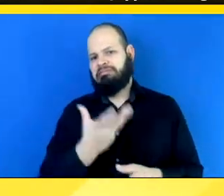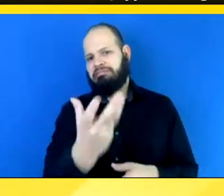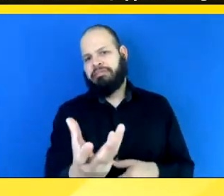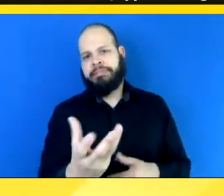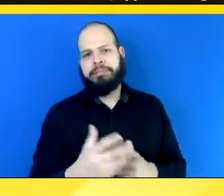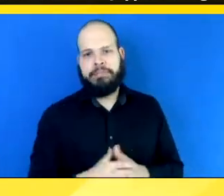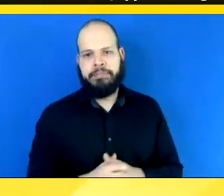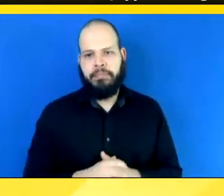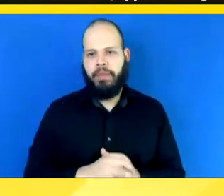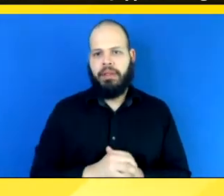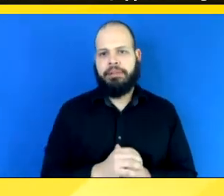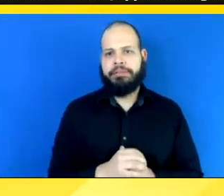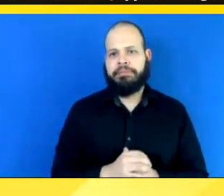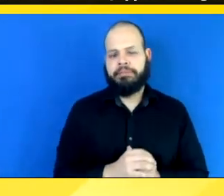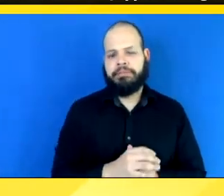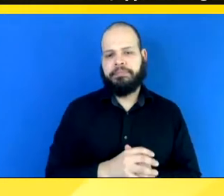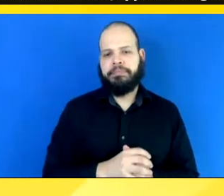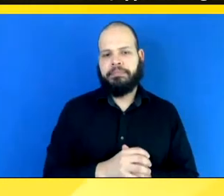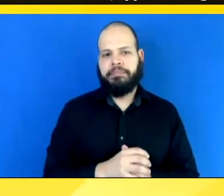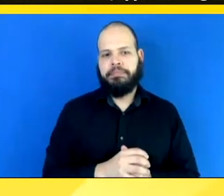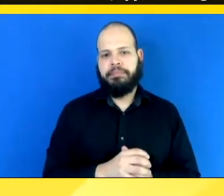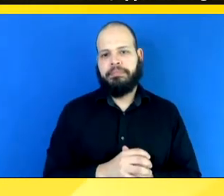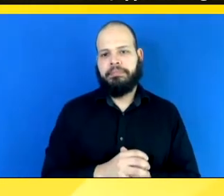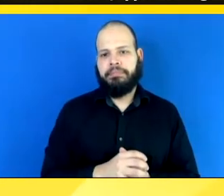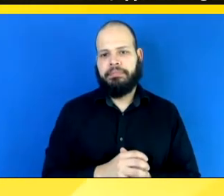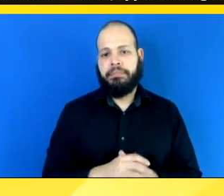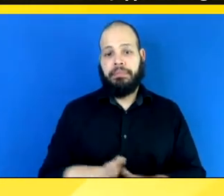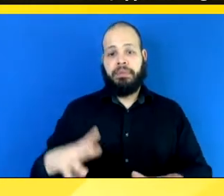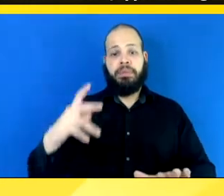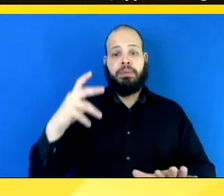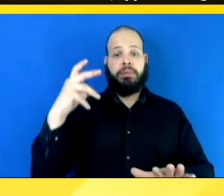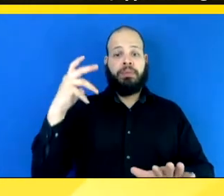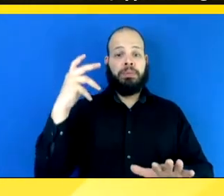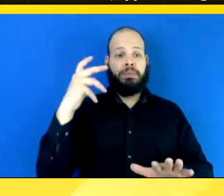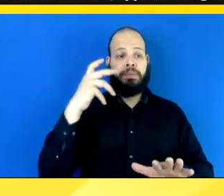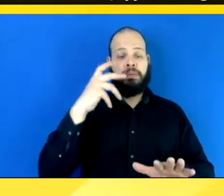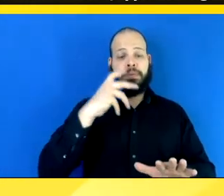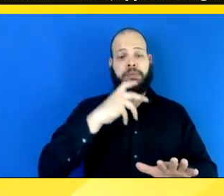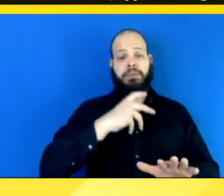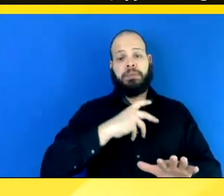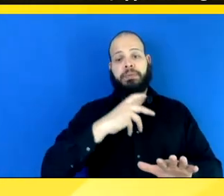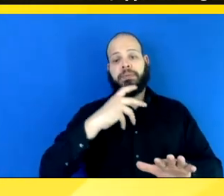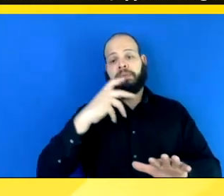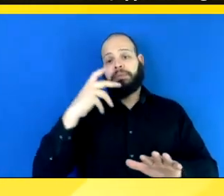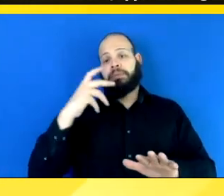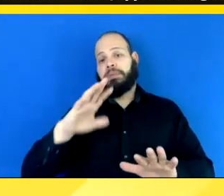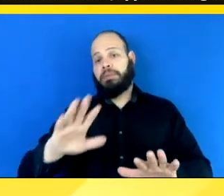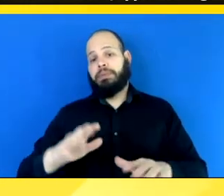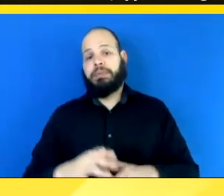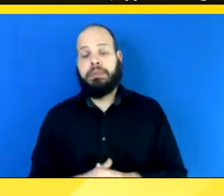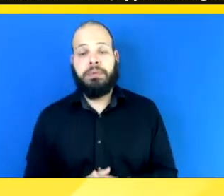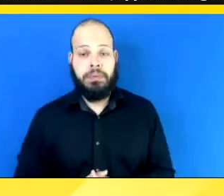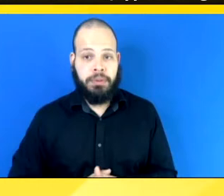Come on, Emmett. Wow. Who would have thought all this would be this big?